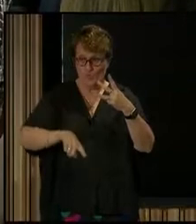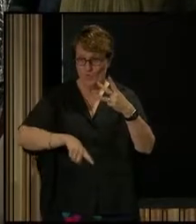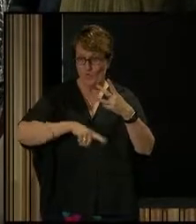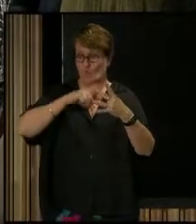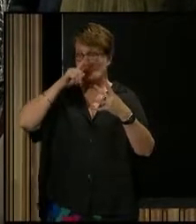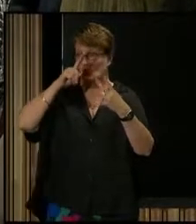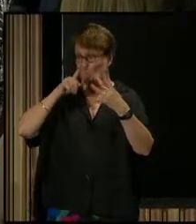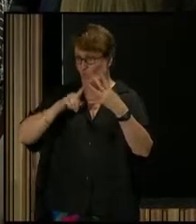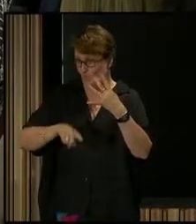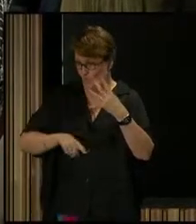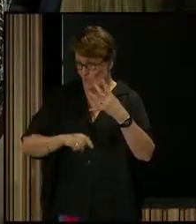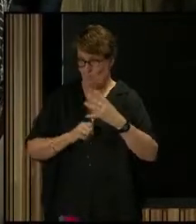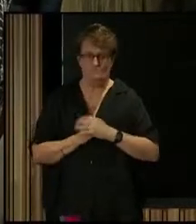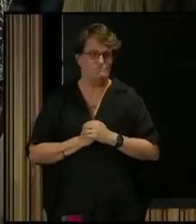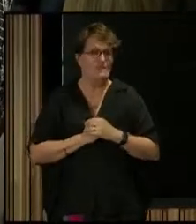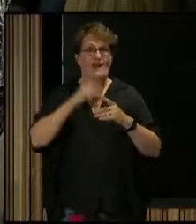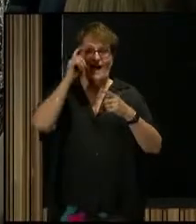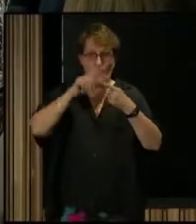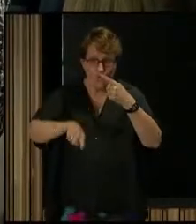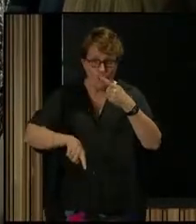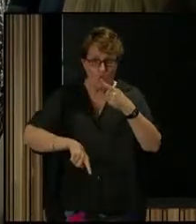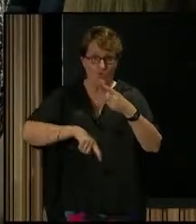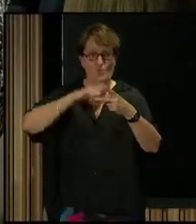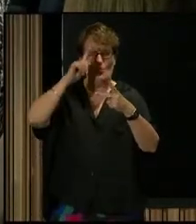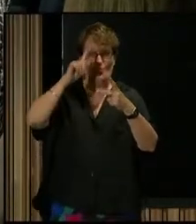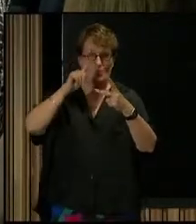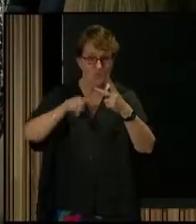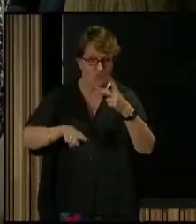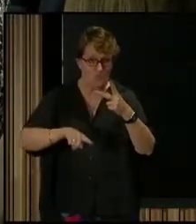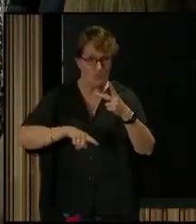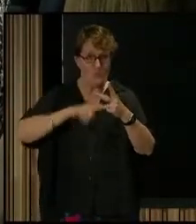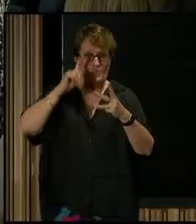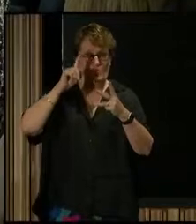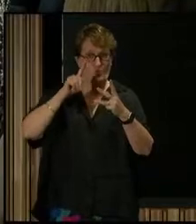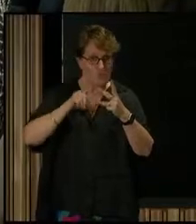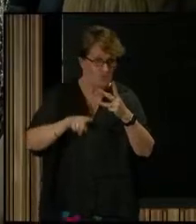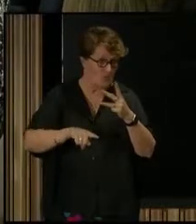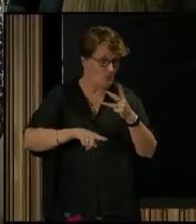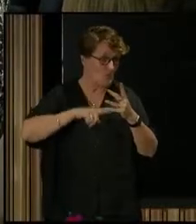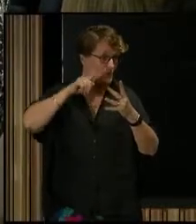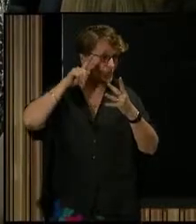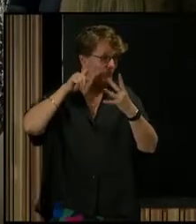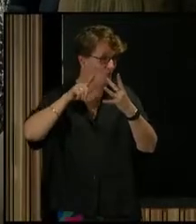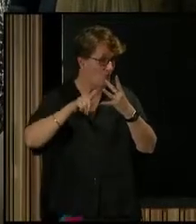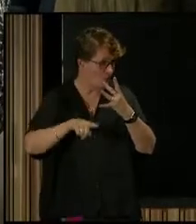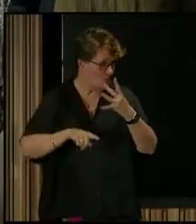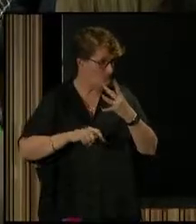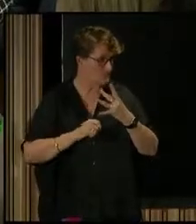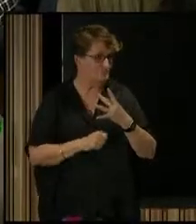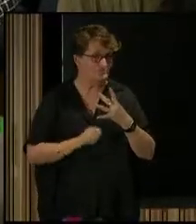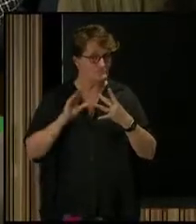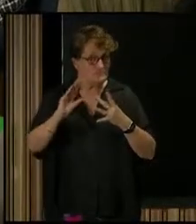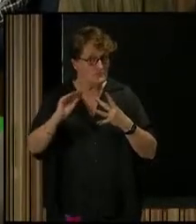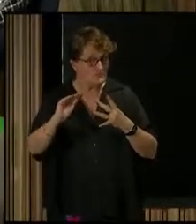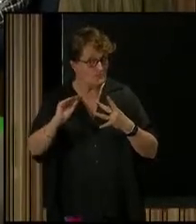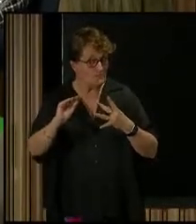Ooh, ooh, ooh. Try. Ooh, ooh, ooh. Pause.